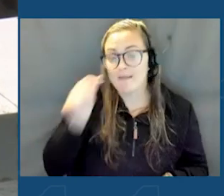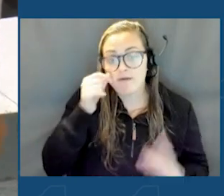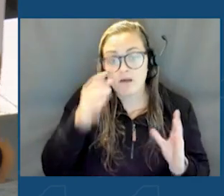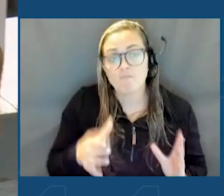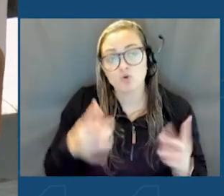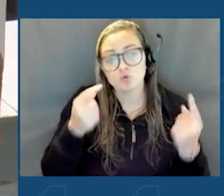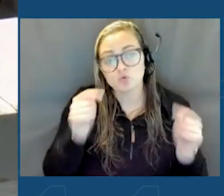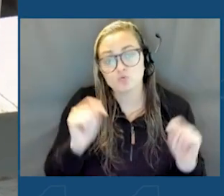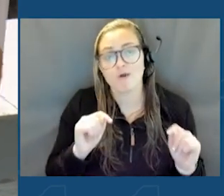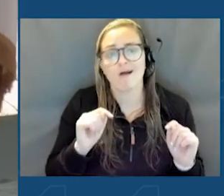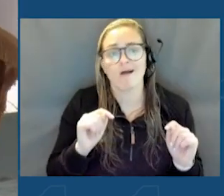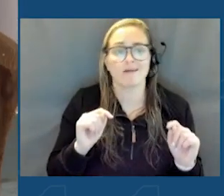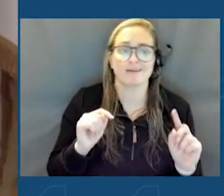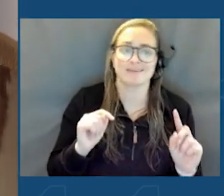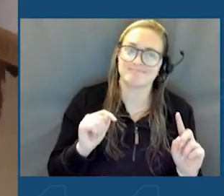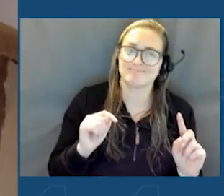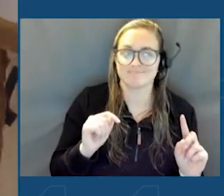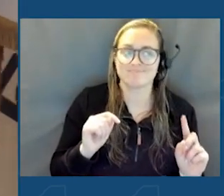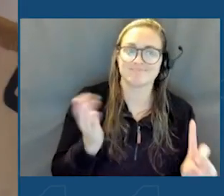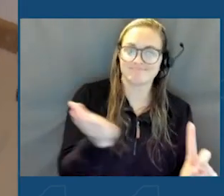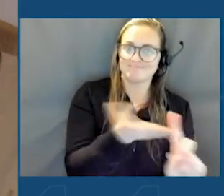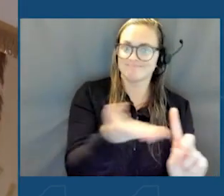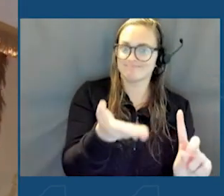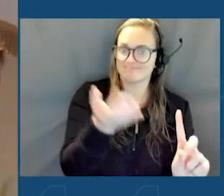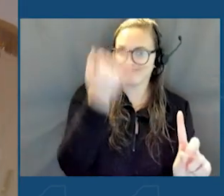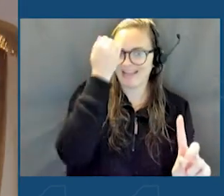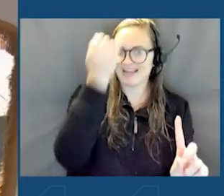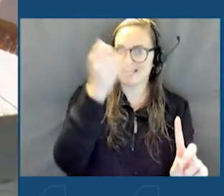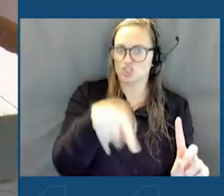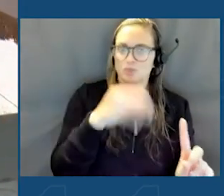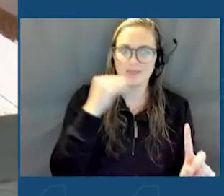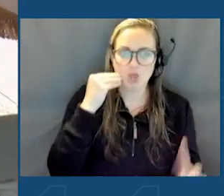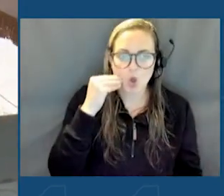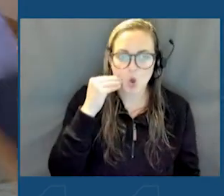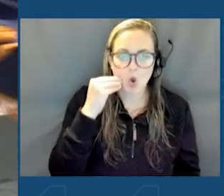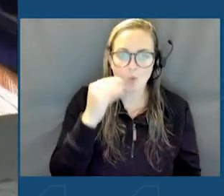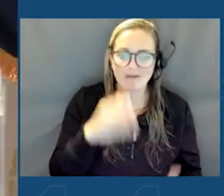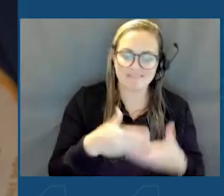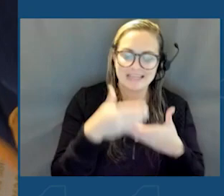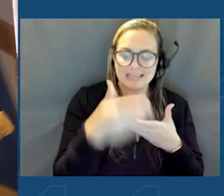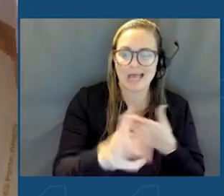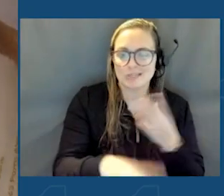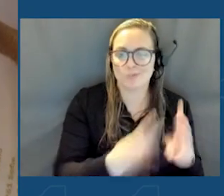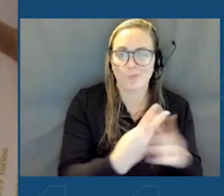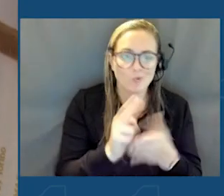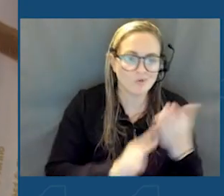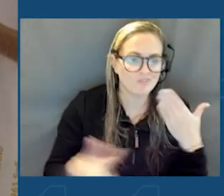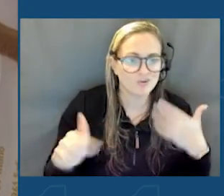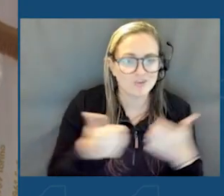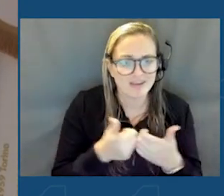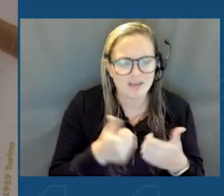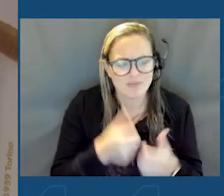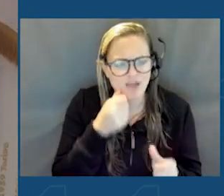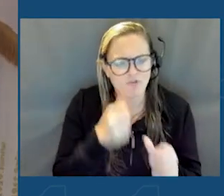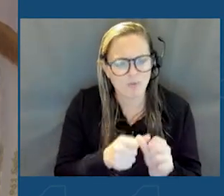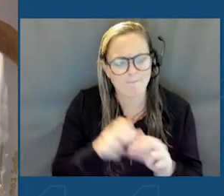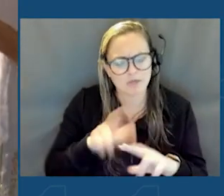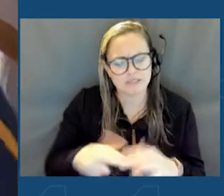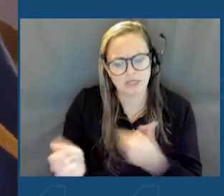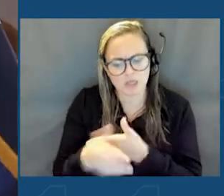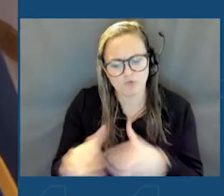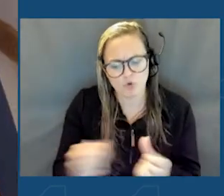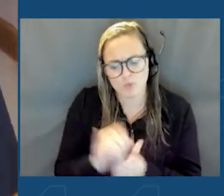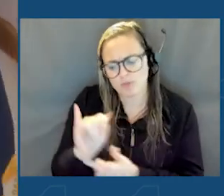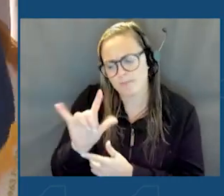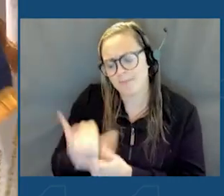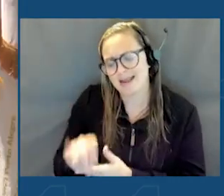and sell the idea that this should be the home of the next World University Games. And I remember sitting in a room with Betty Little, and